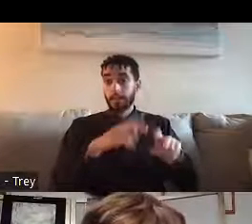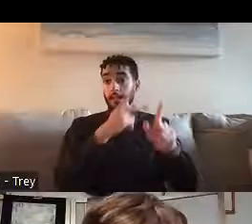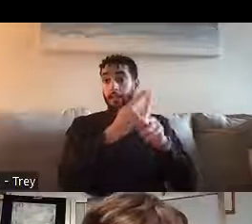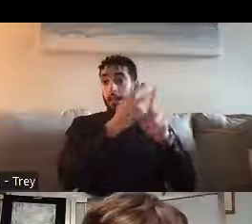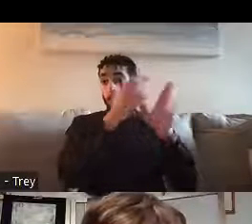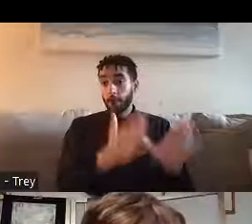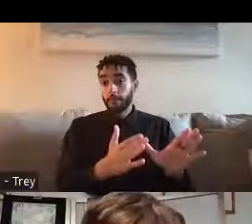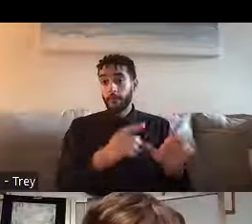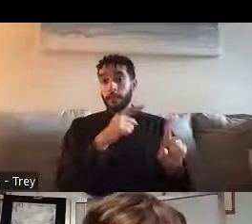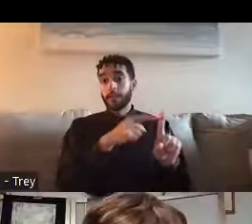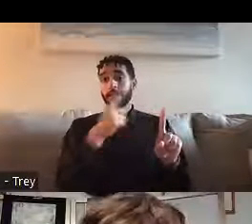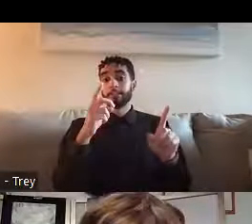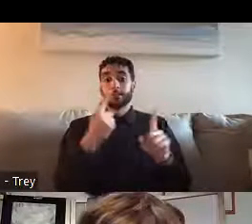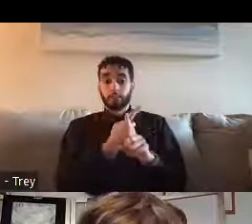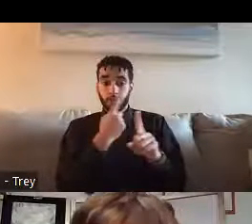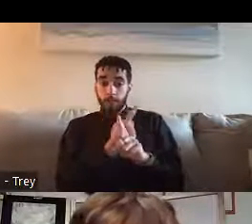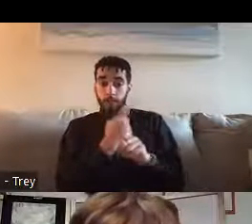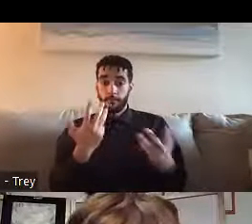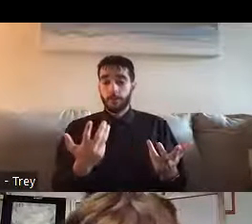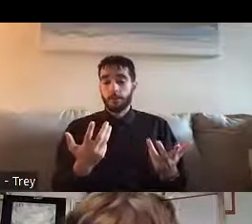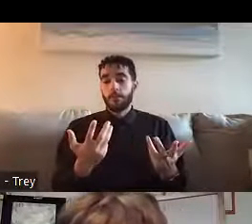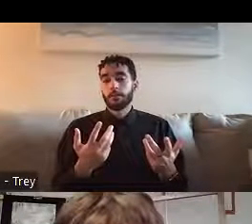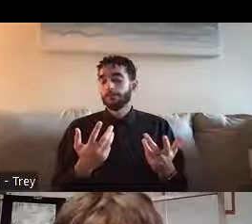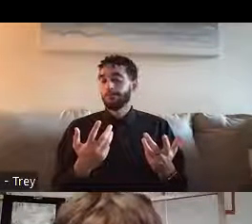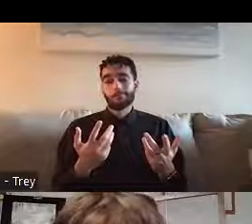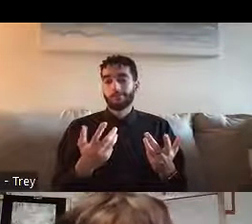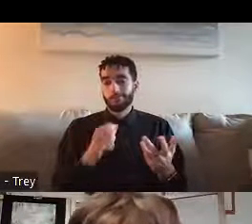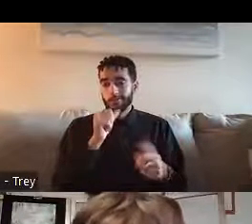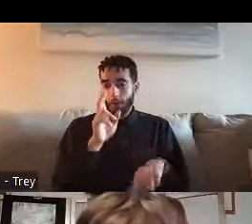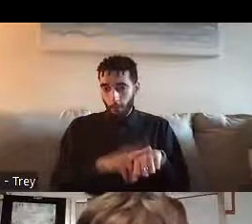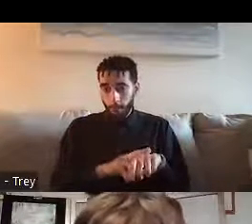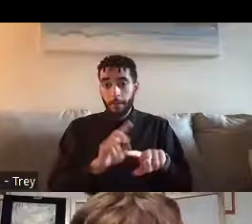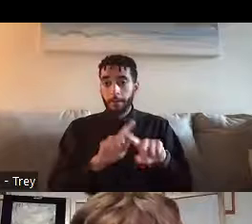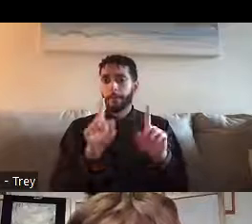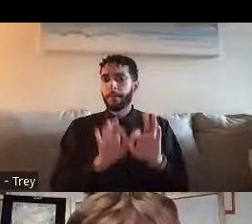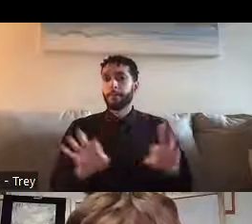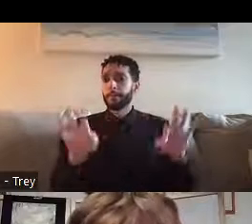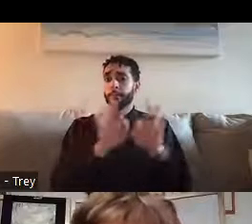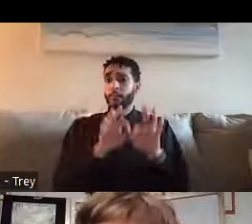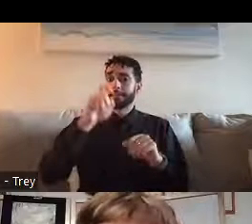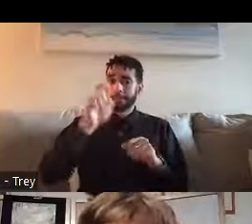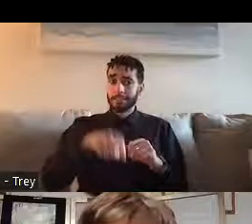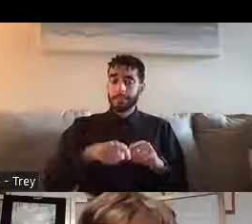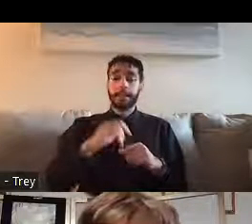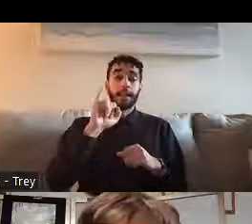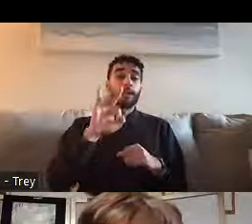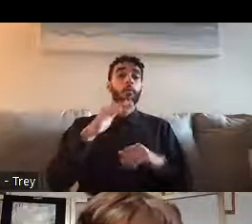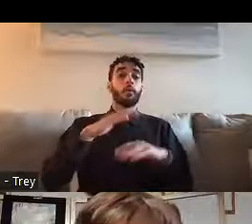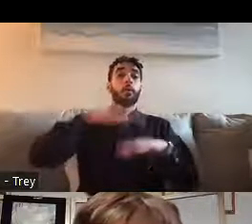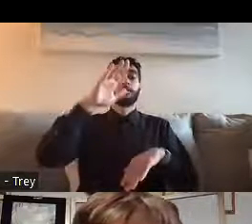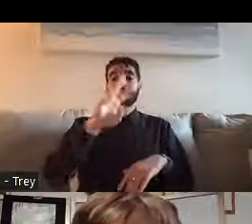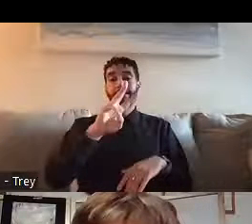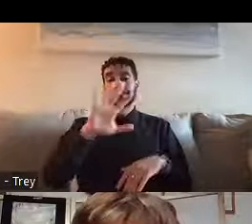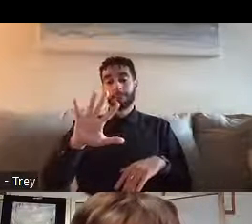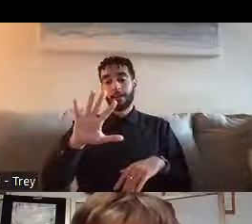and I would suggest that it is important to do that when the caregiver themselves are over 65 or 70. We also know